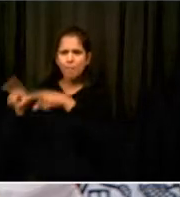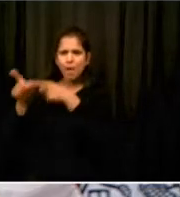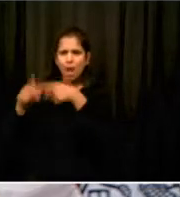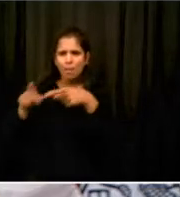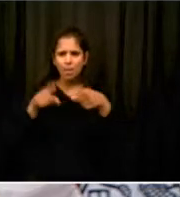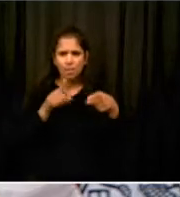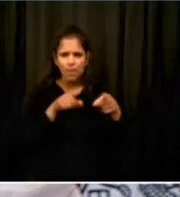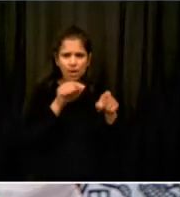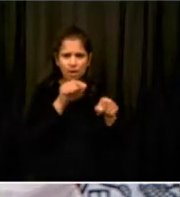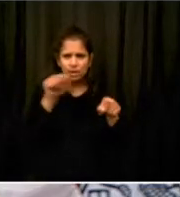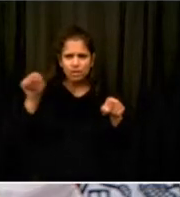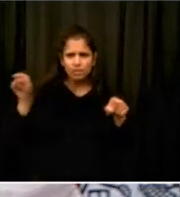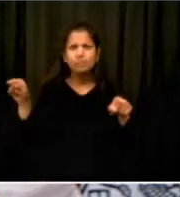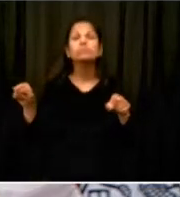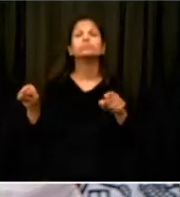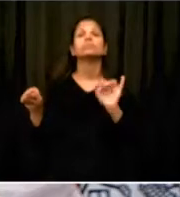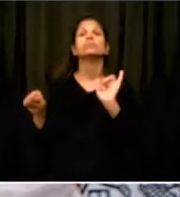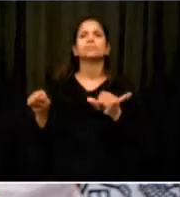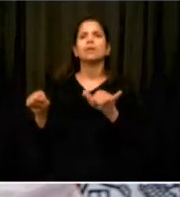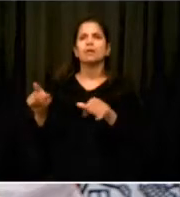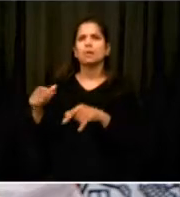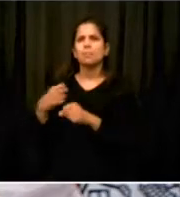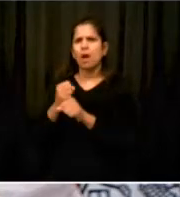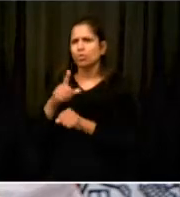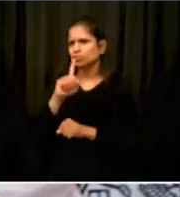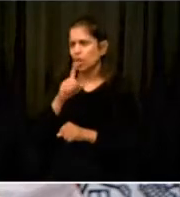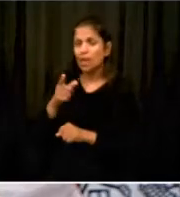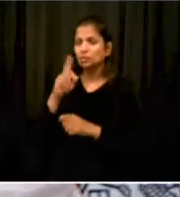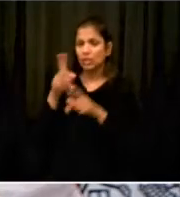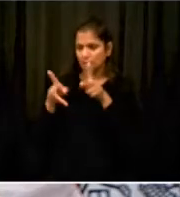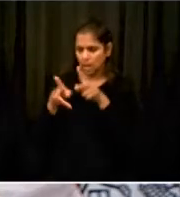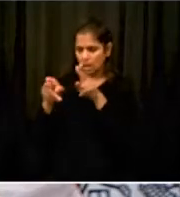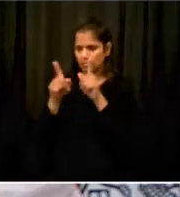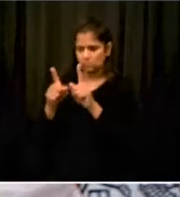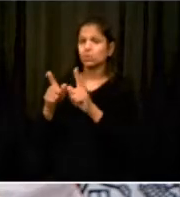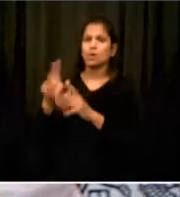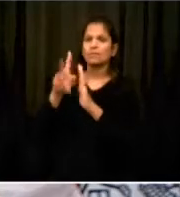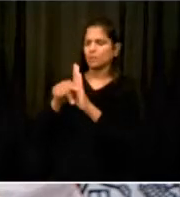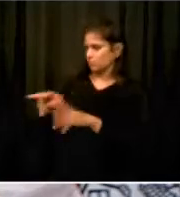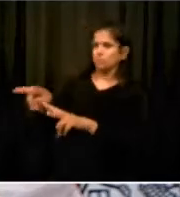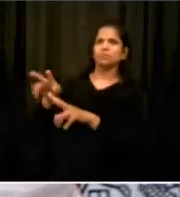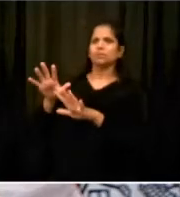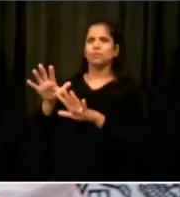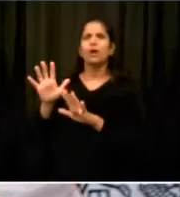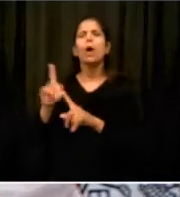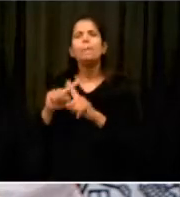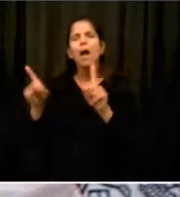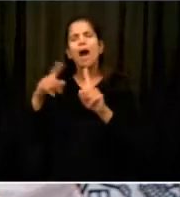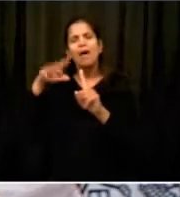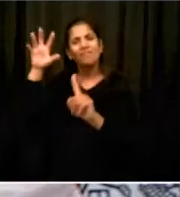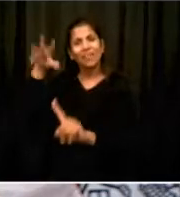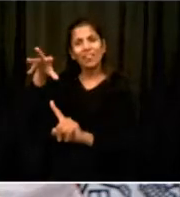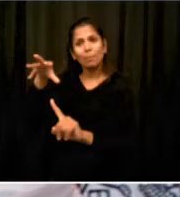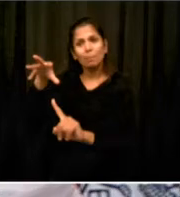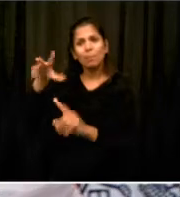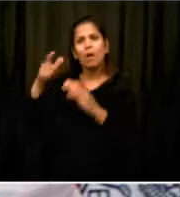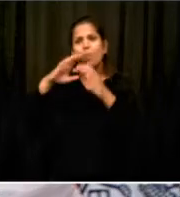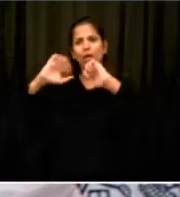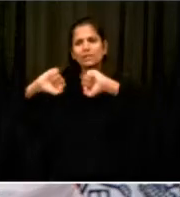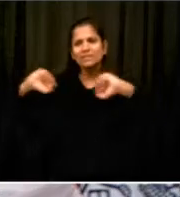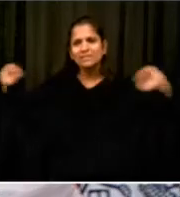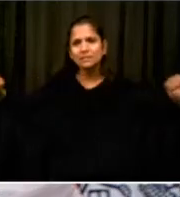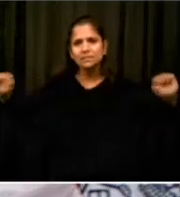a focus on protests, and I don't think that's unfair. But I've tried to be really honest with all of you that my central focus from day one has